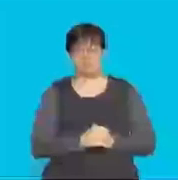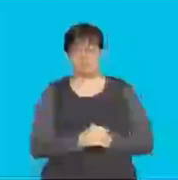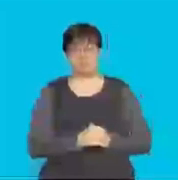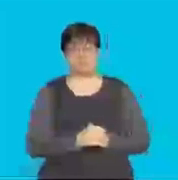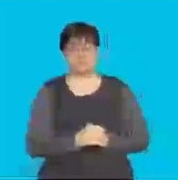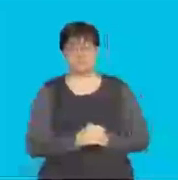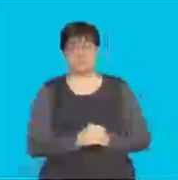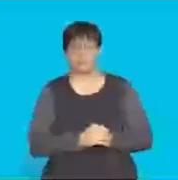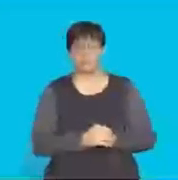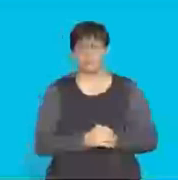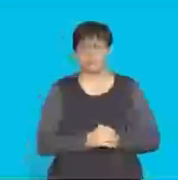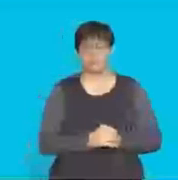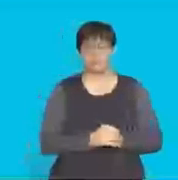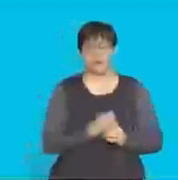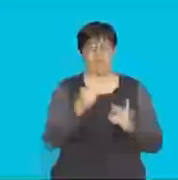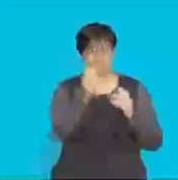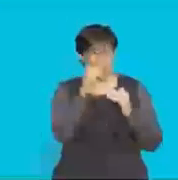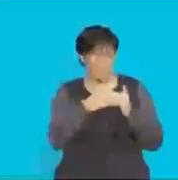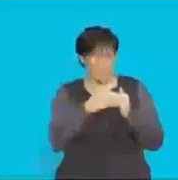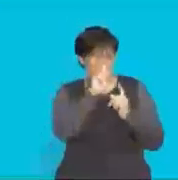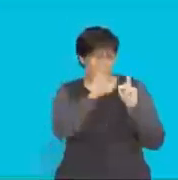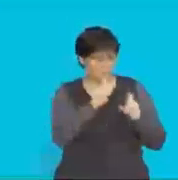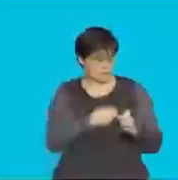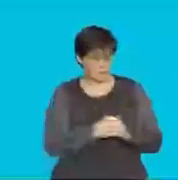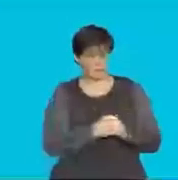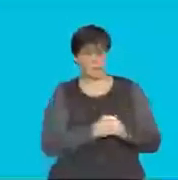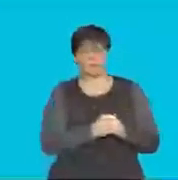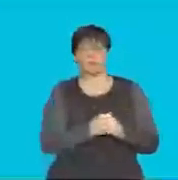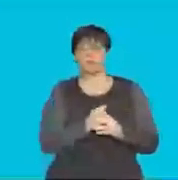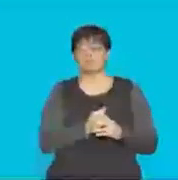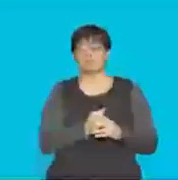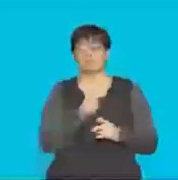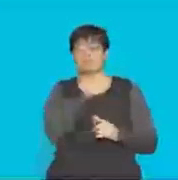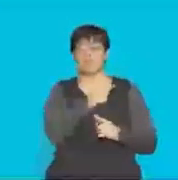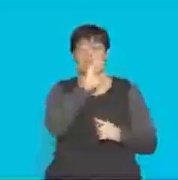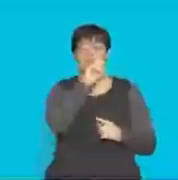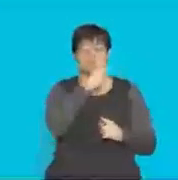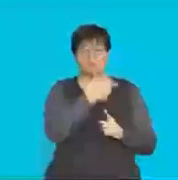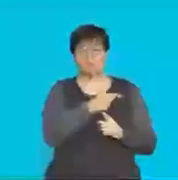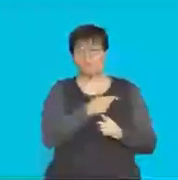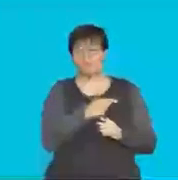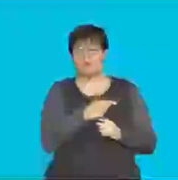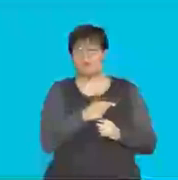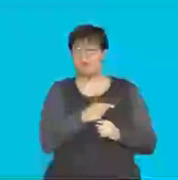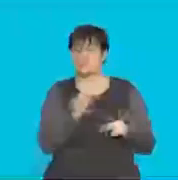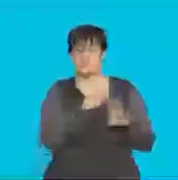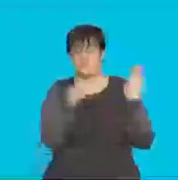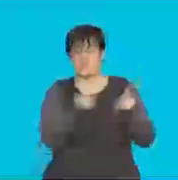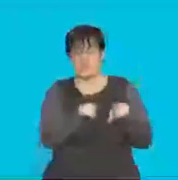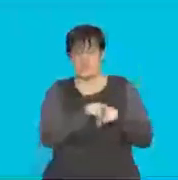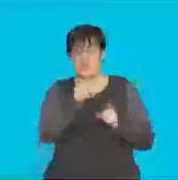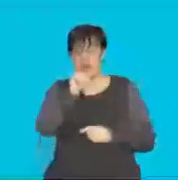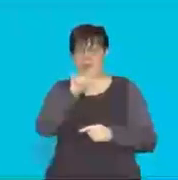A few more and then we'll get into some detailed application. An organism with unlike alleles for a